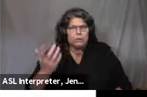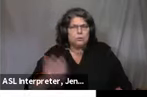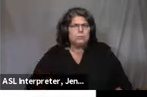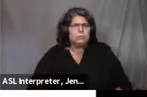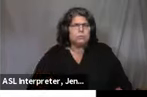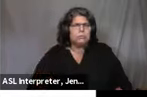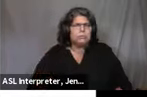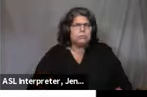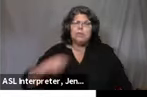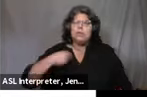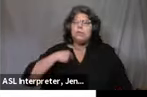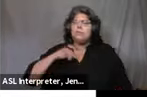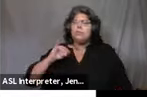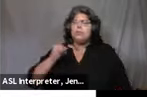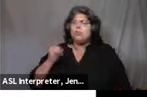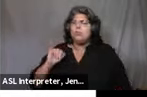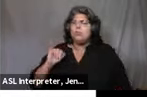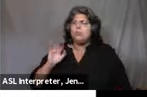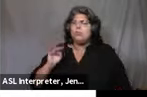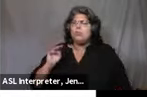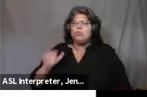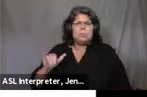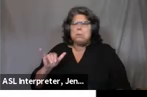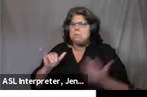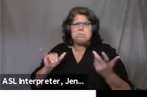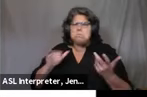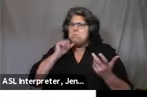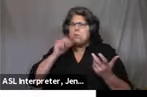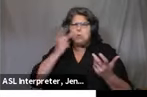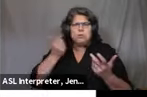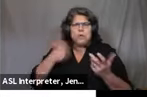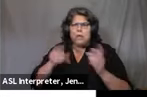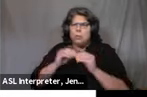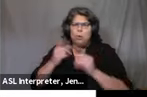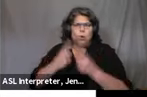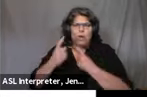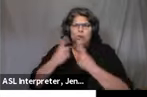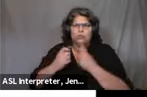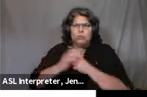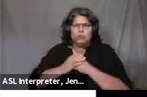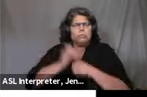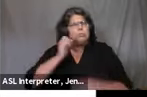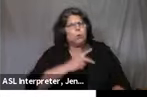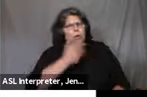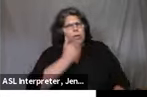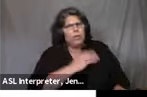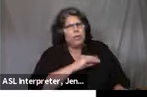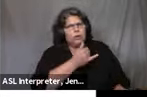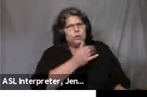Oscar, this is Jimmy. I don't see any other question. Okay, thank you, Jimmy.